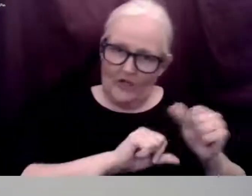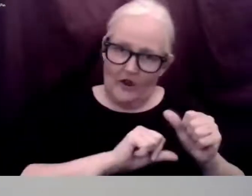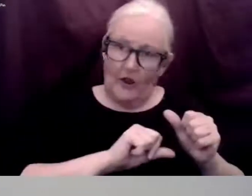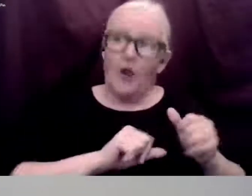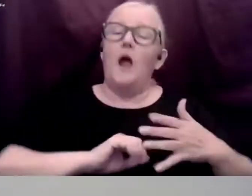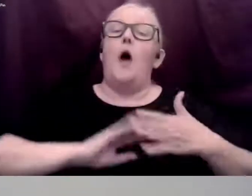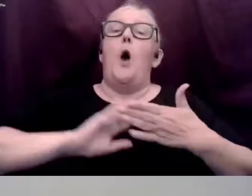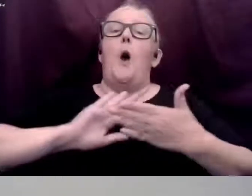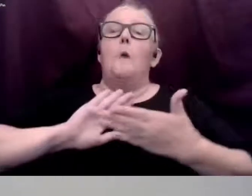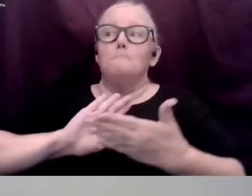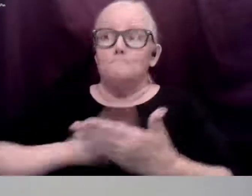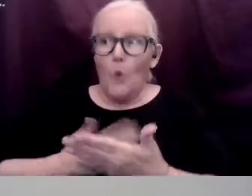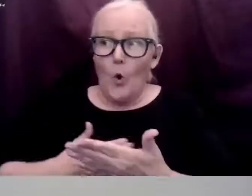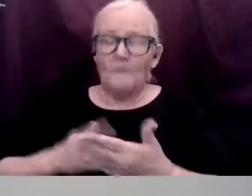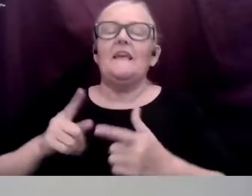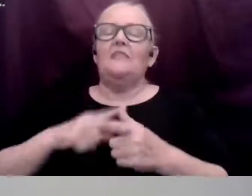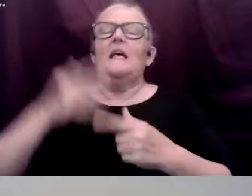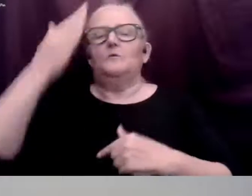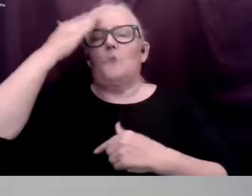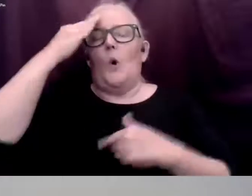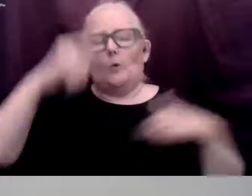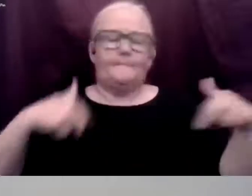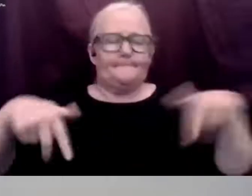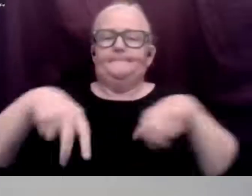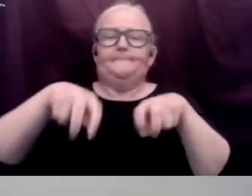sing the opening hymn.